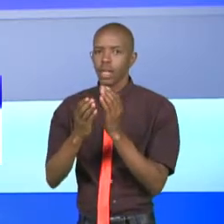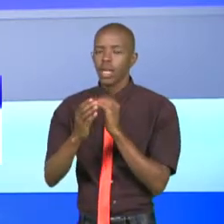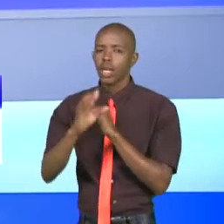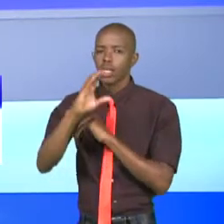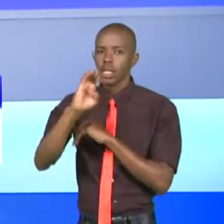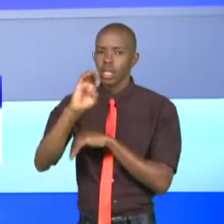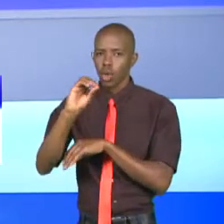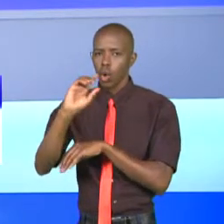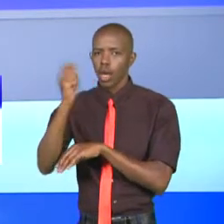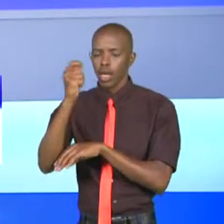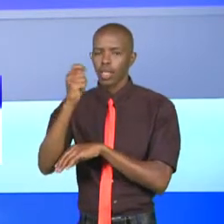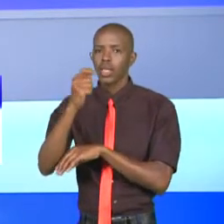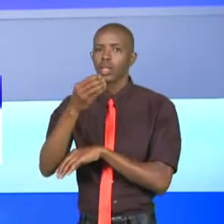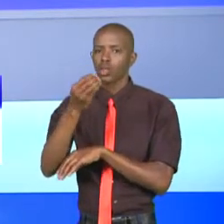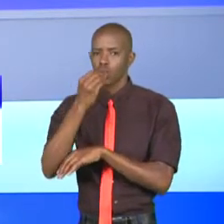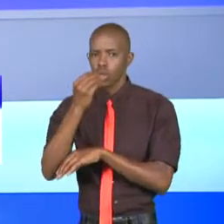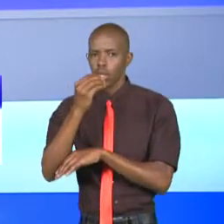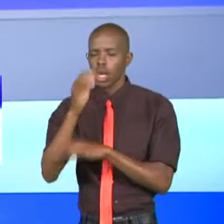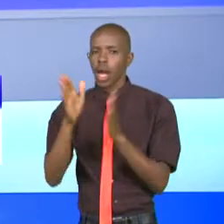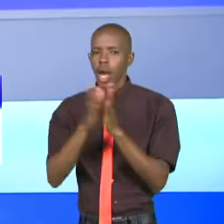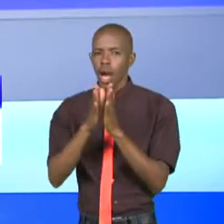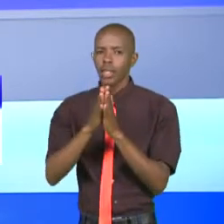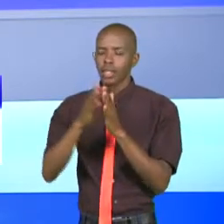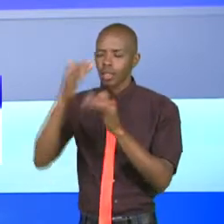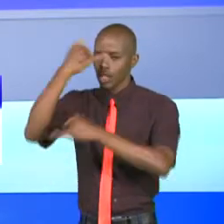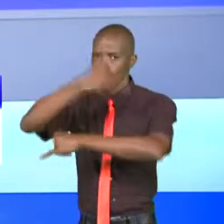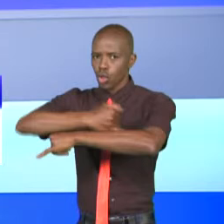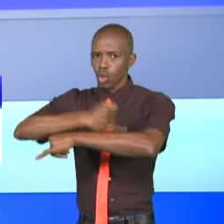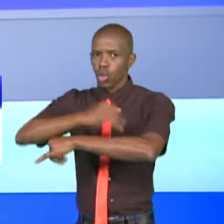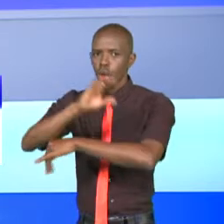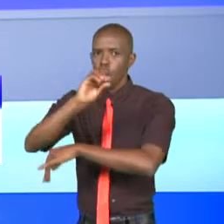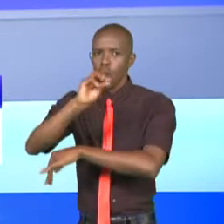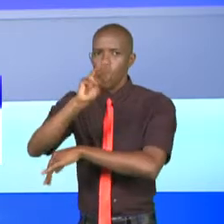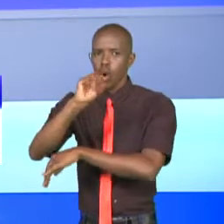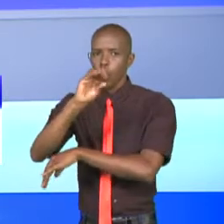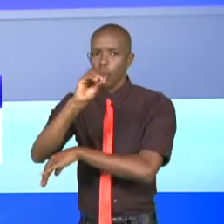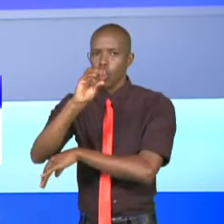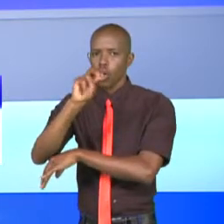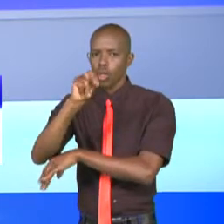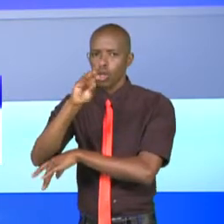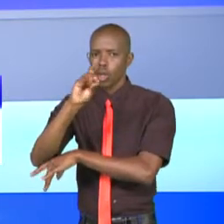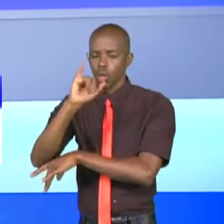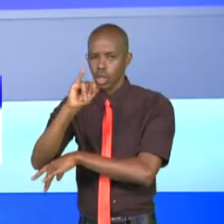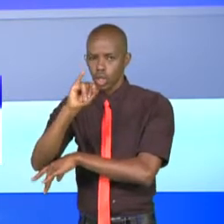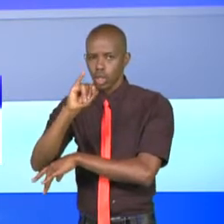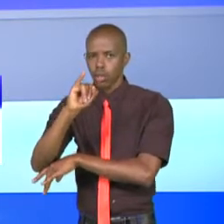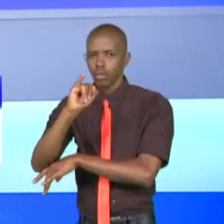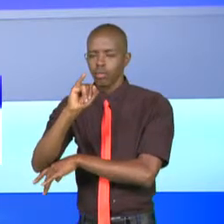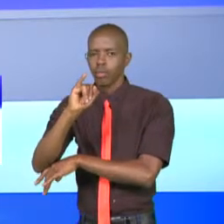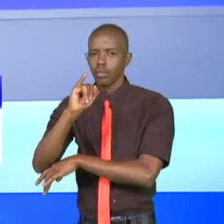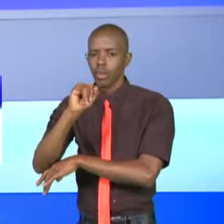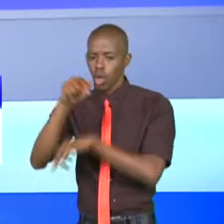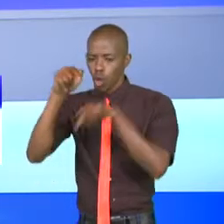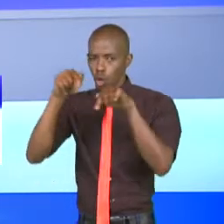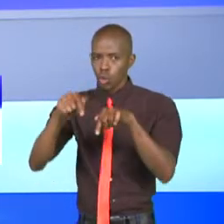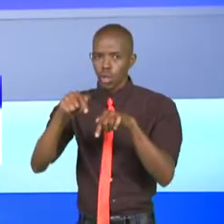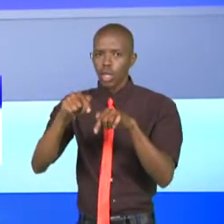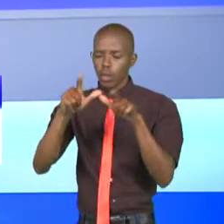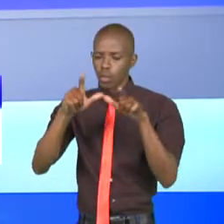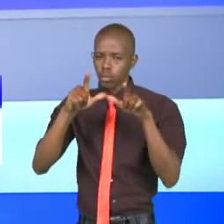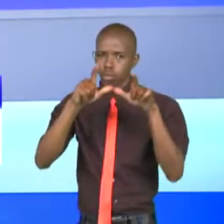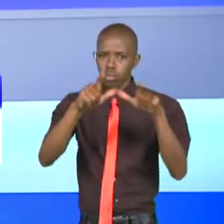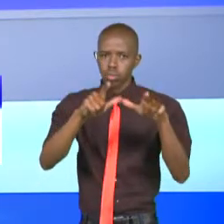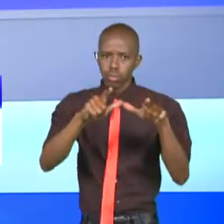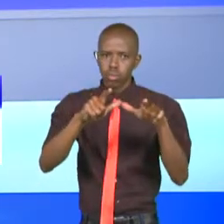CEO of Kenya Nutrition and Dietitians Institute, David Omondi Okeo. More than 870 specialists have today been licensed during the